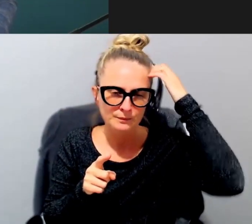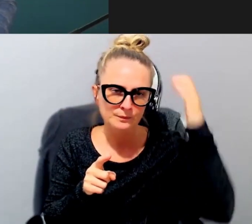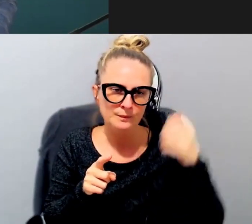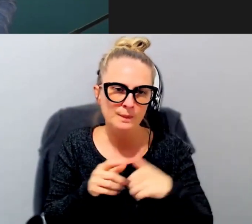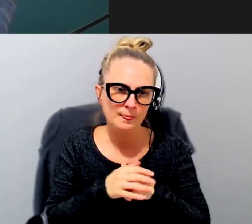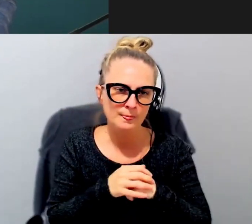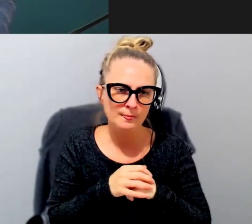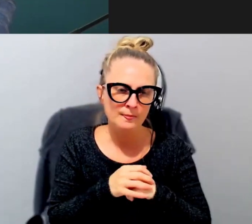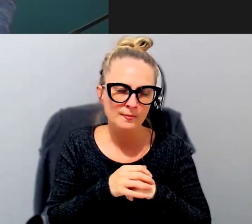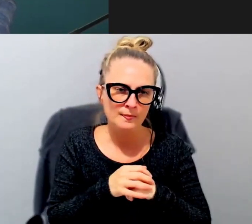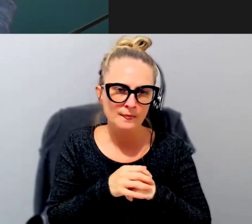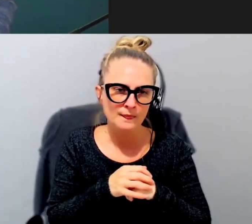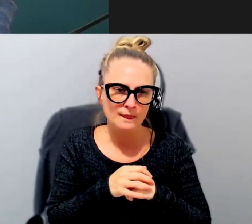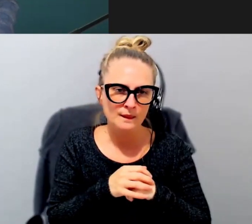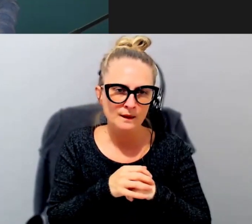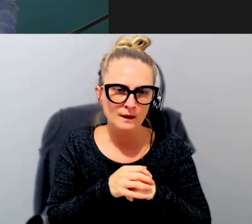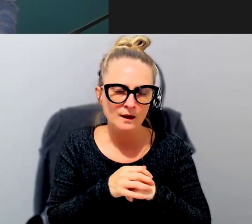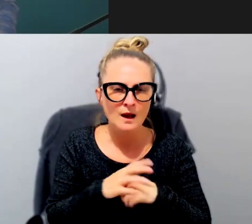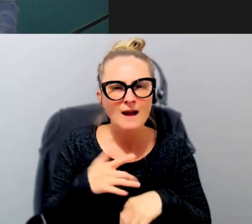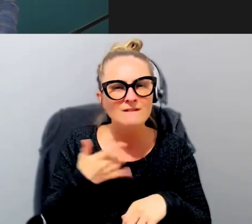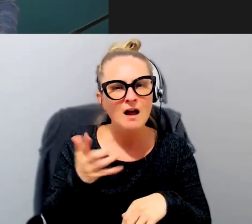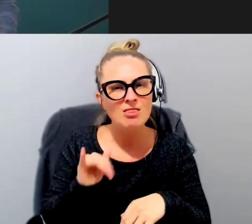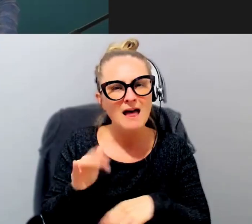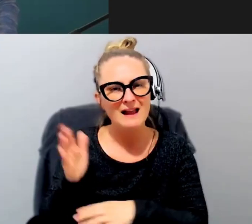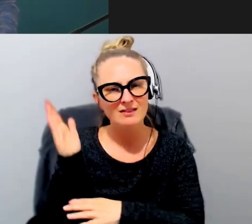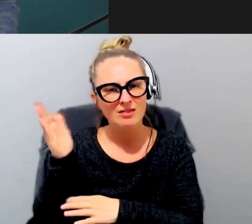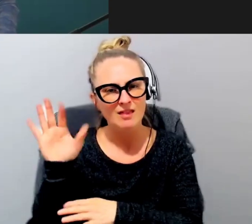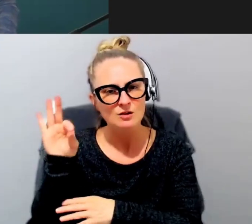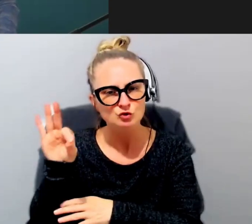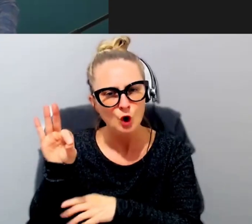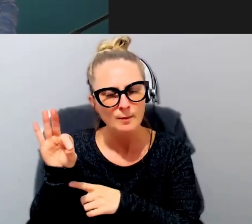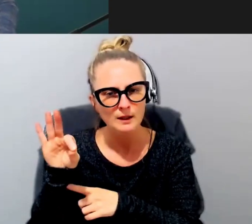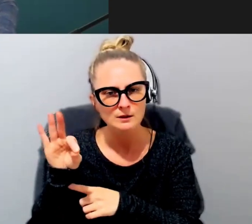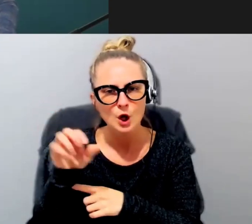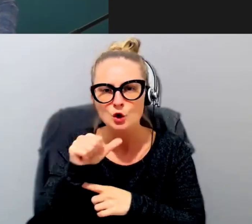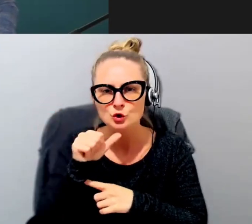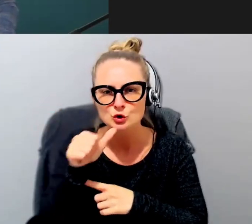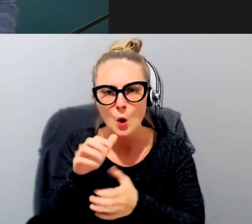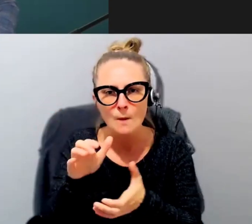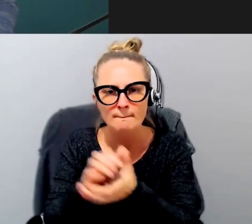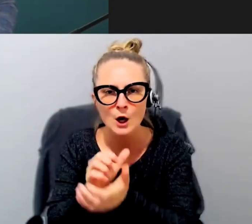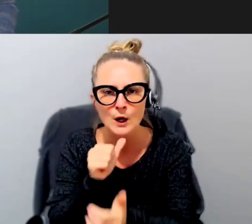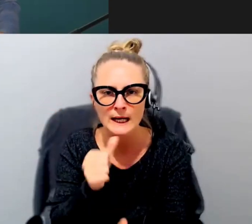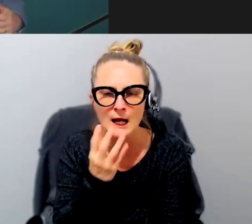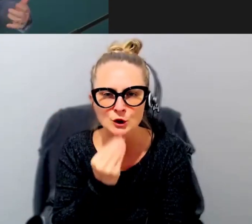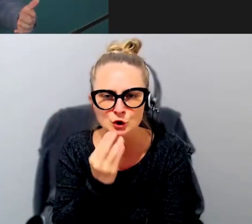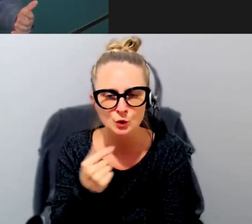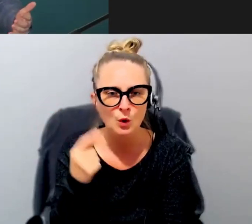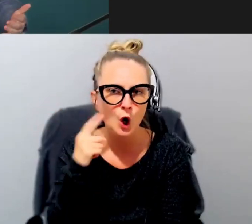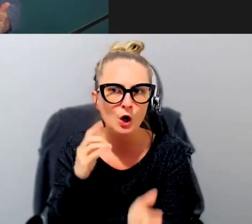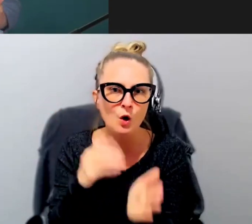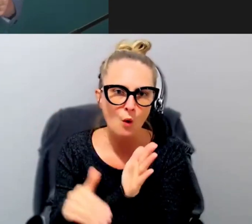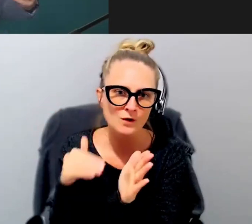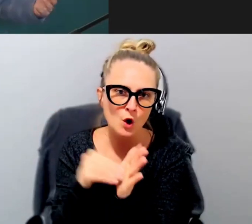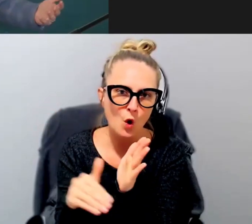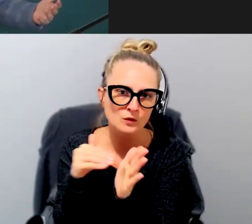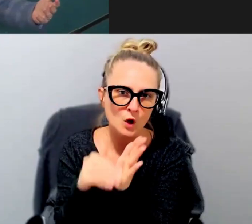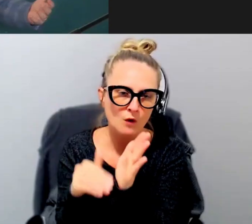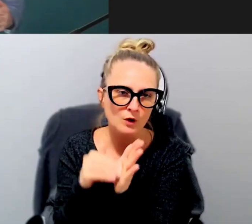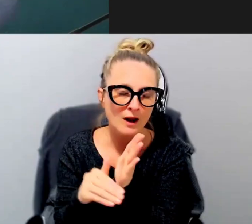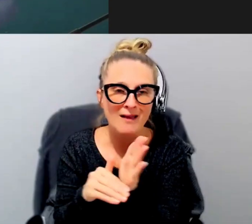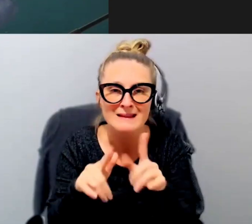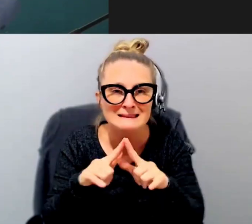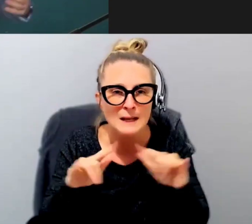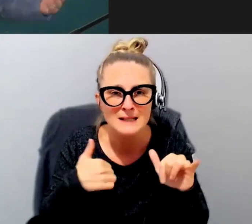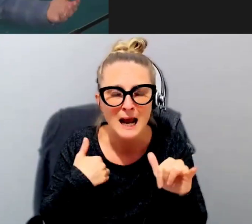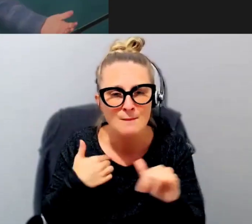it felt like the sermon every other week was don't intermarry. Yeah. I heard it over and over again. And at the same time, I was going to public school.